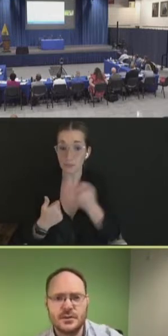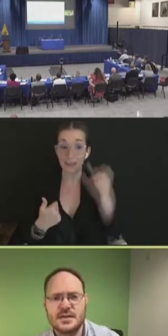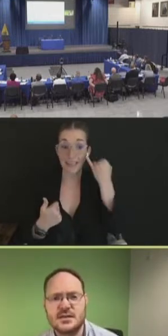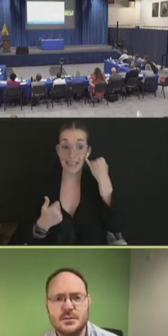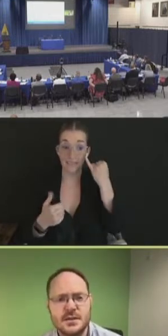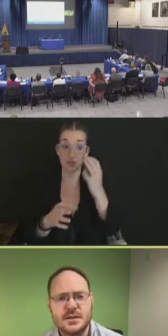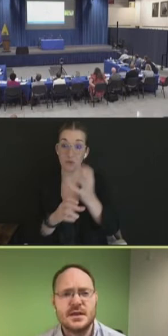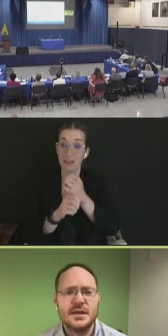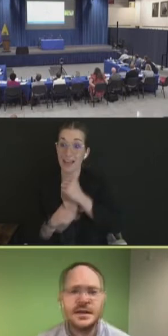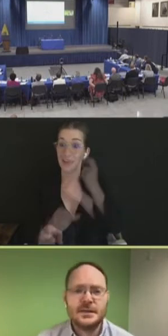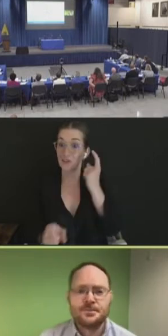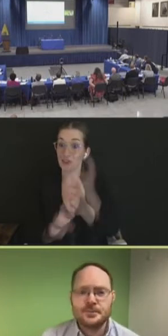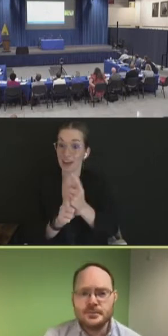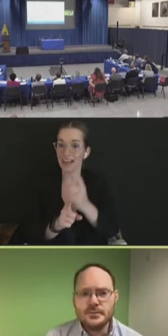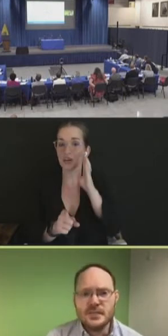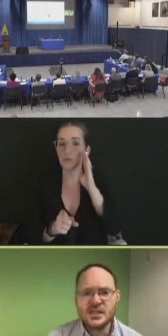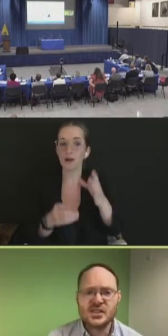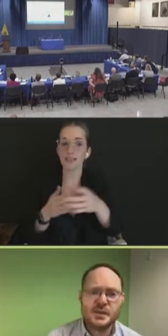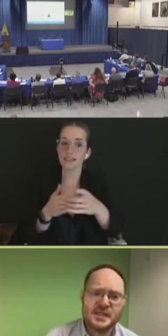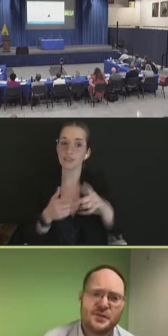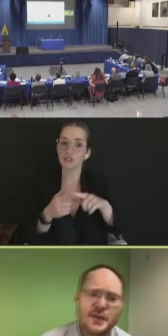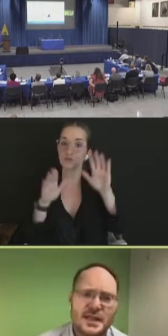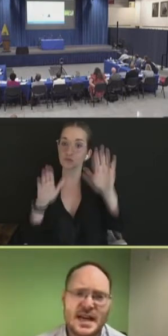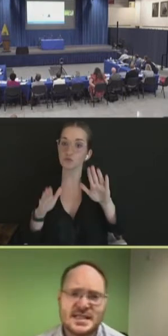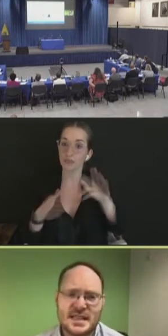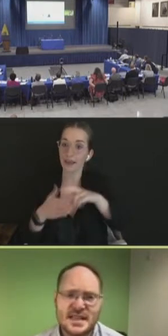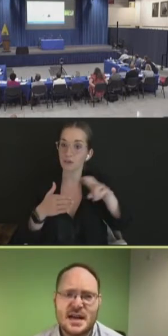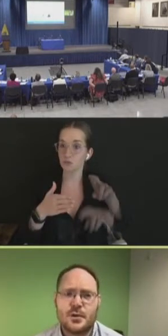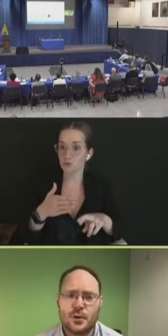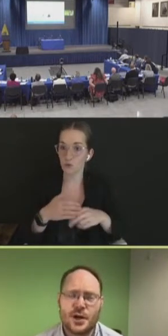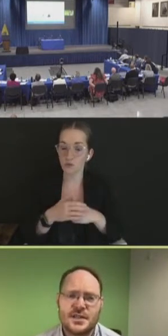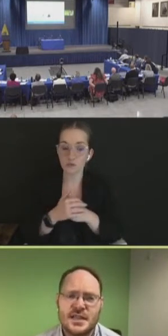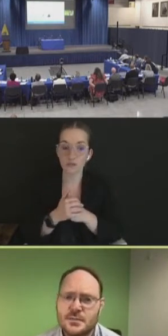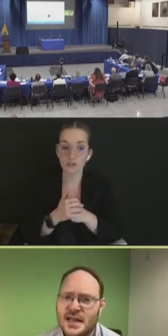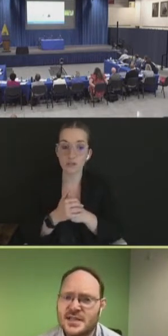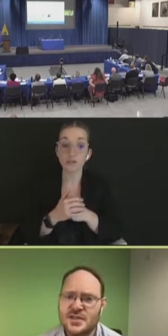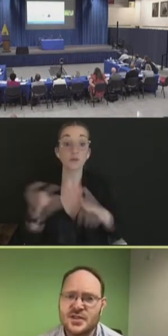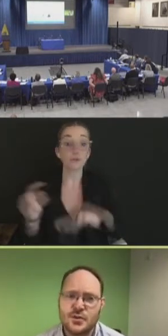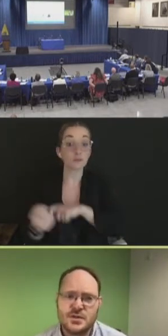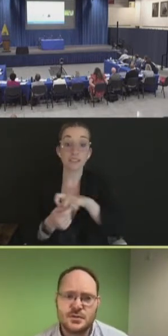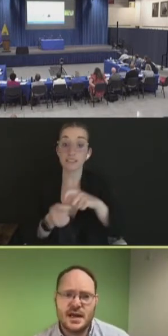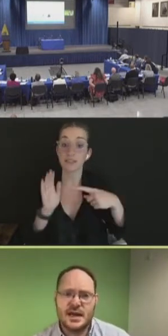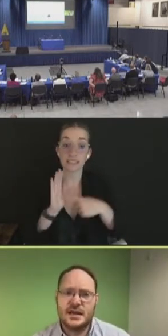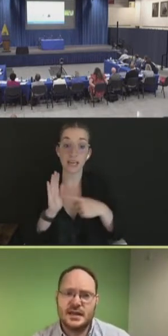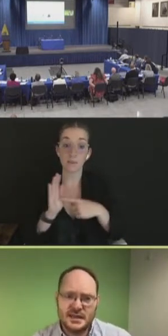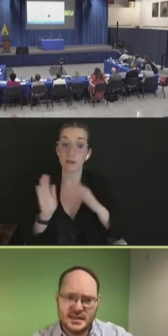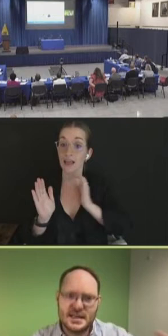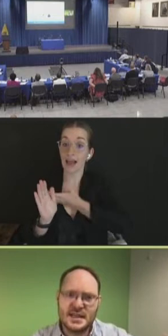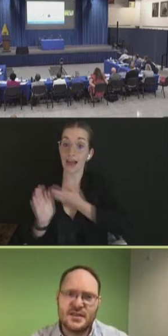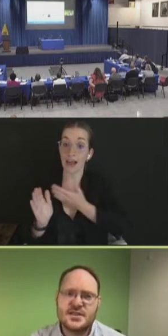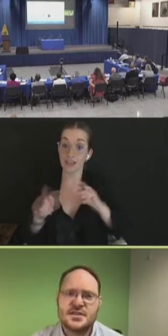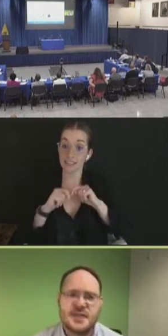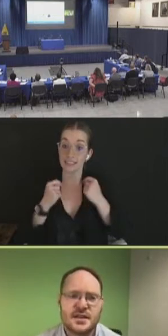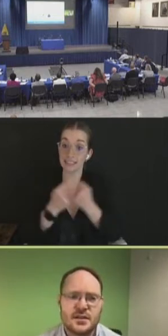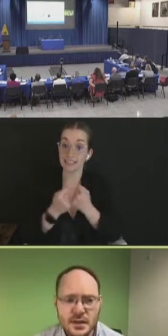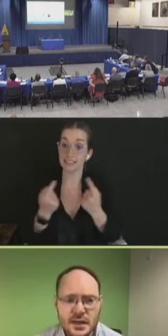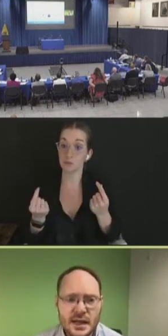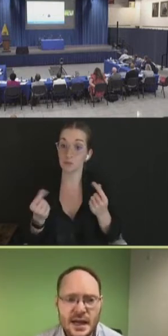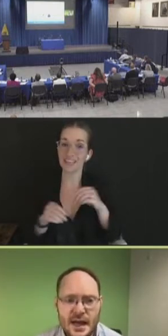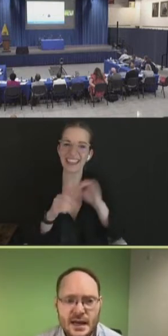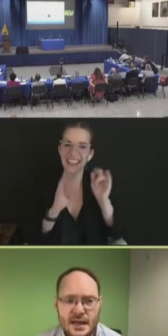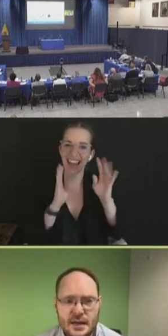If you go next slide, please. So specifically, as an example, what our team tends to do is in this innovation